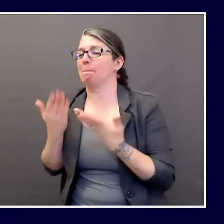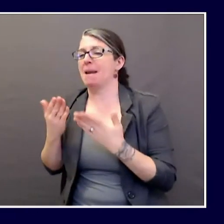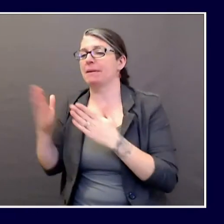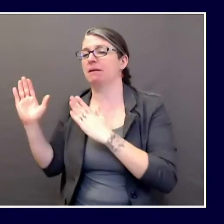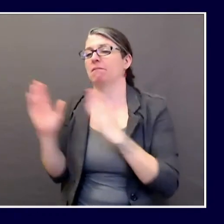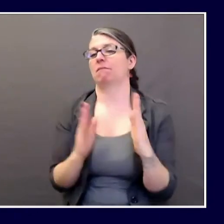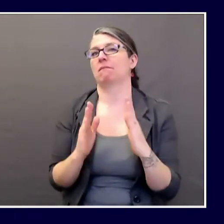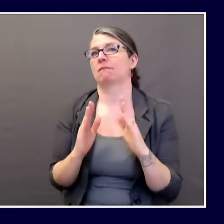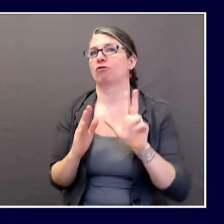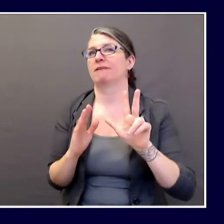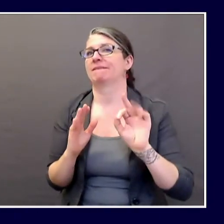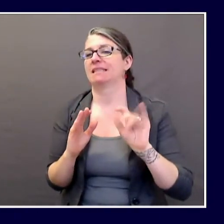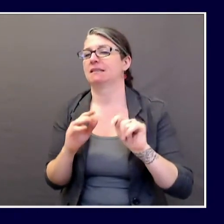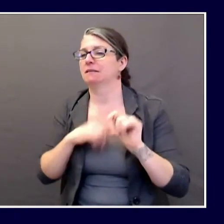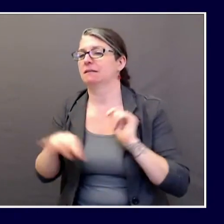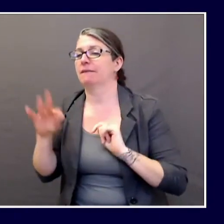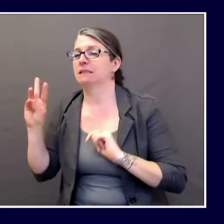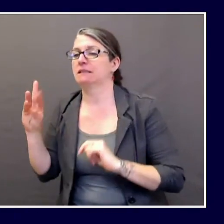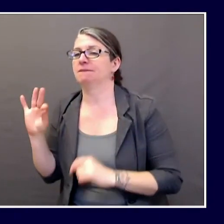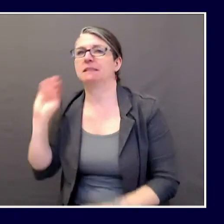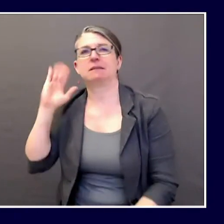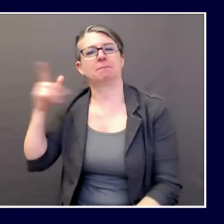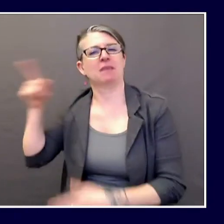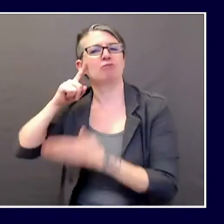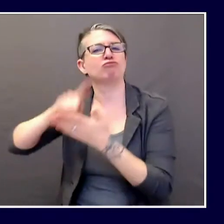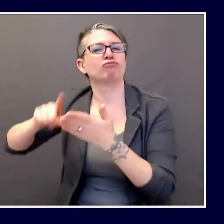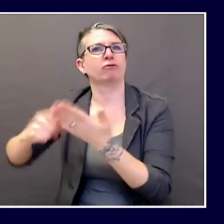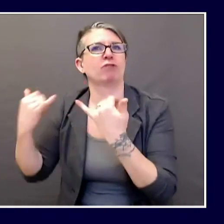transmission, as well as getting kids and keeping them in the classroom.